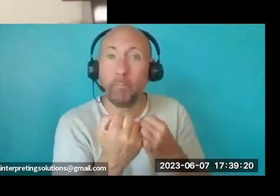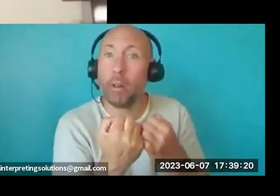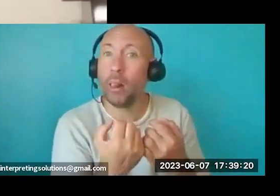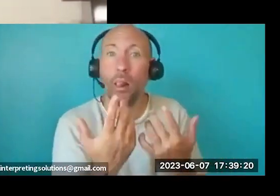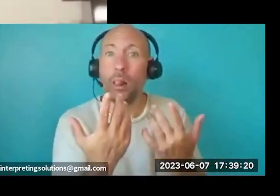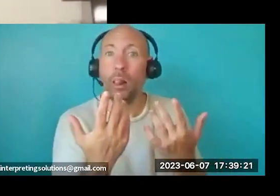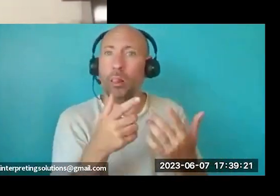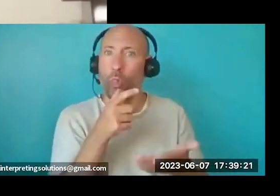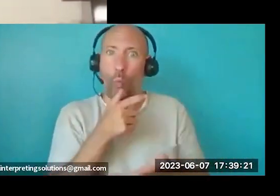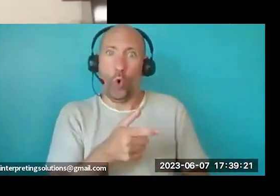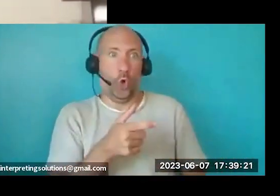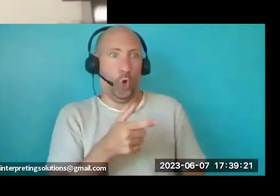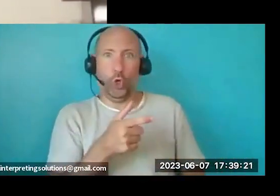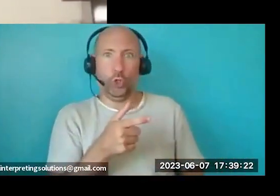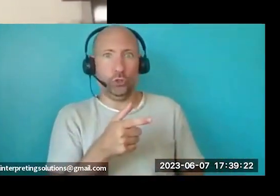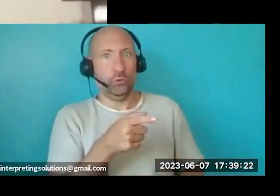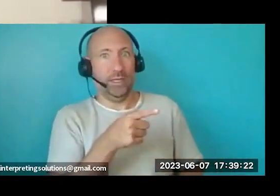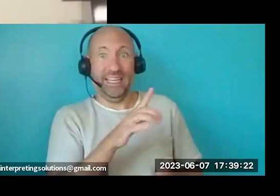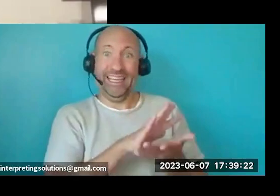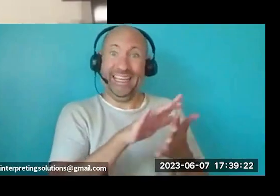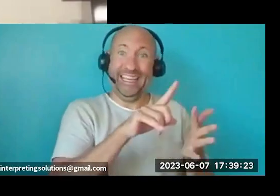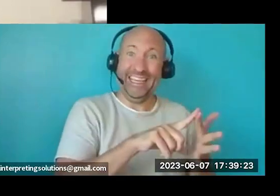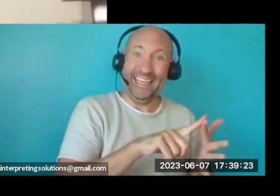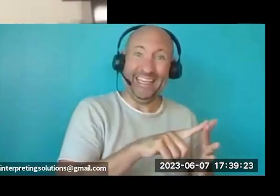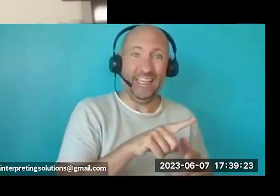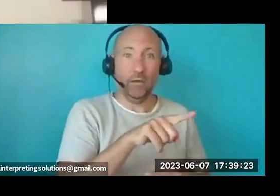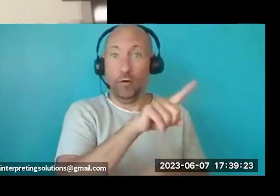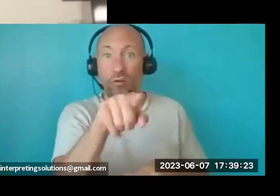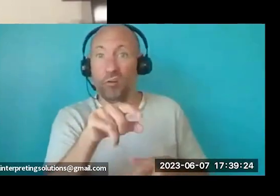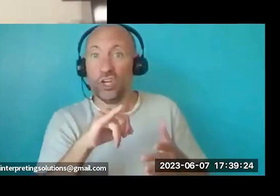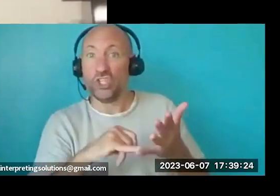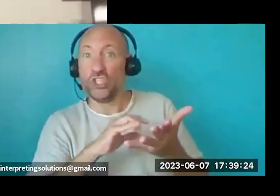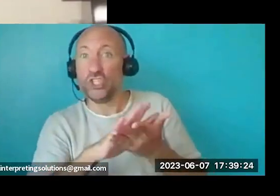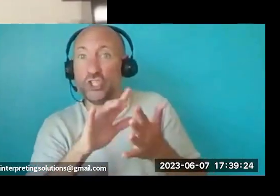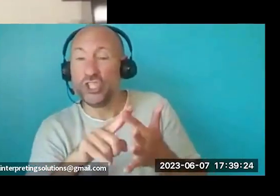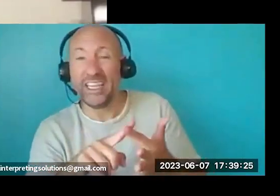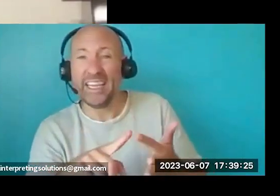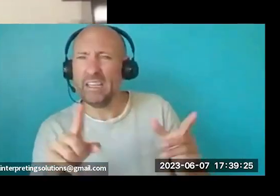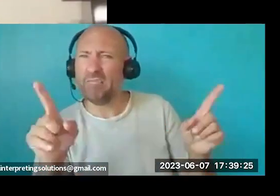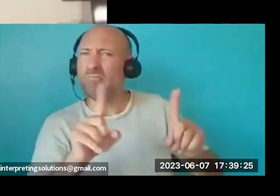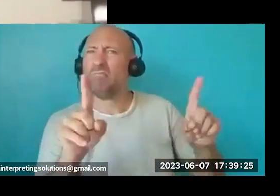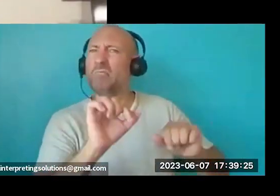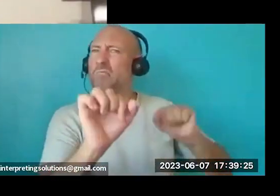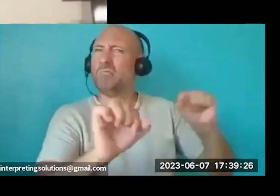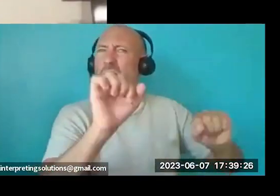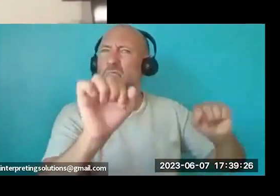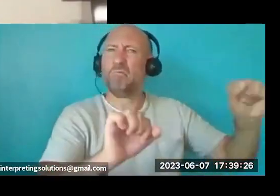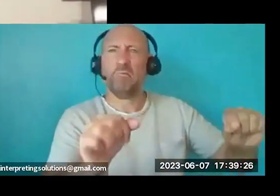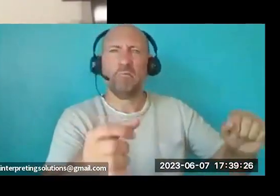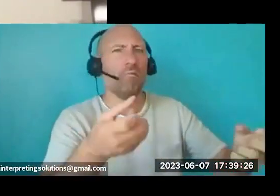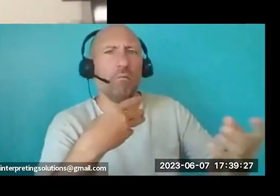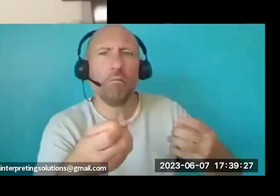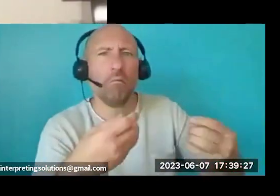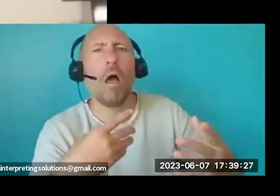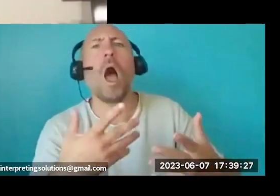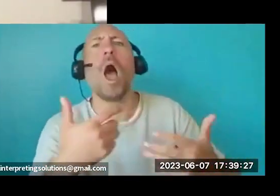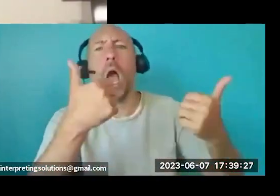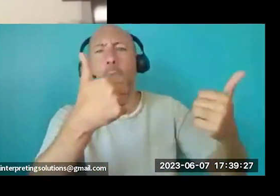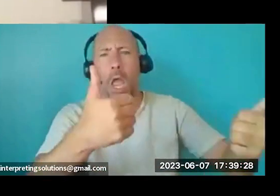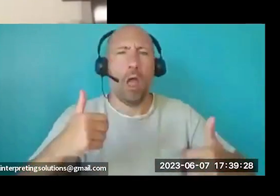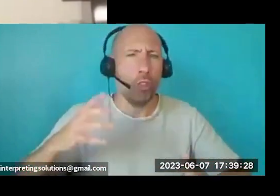he, she. We ask about the pronoun they would like to use. We ask whether